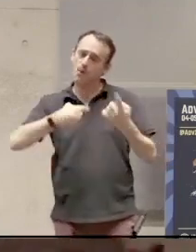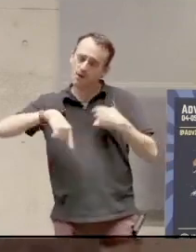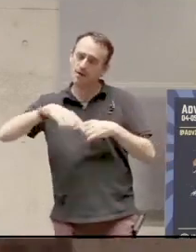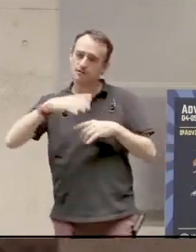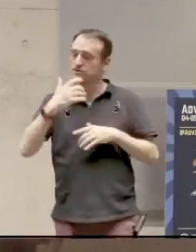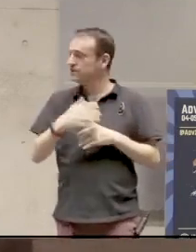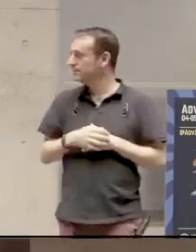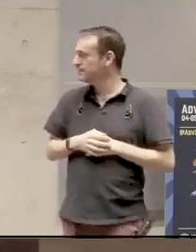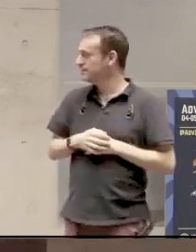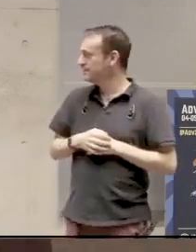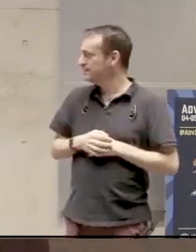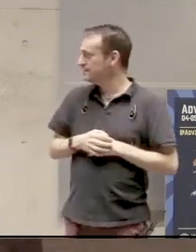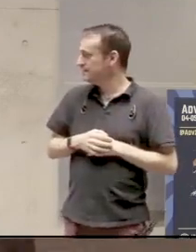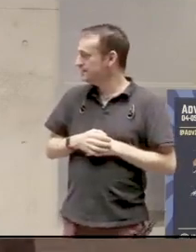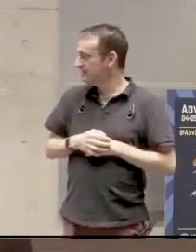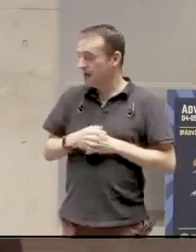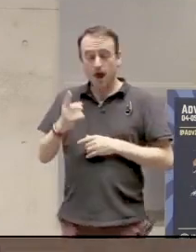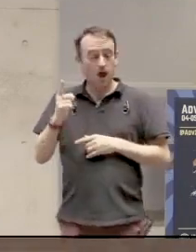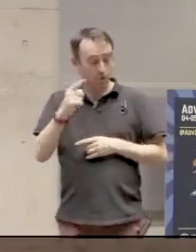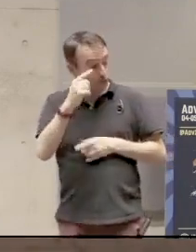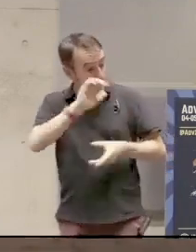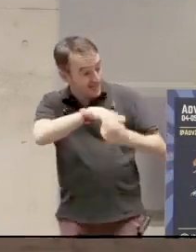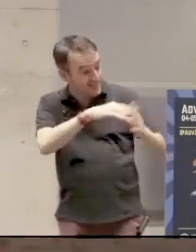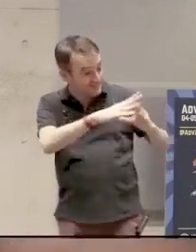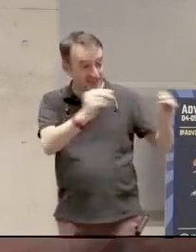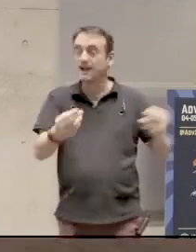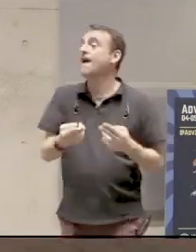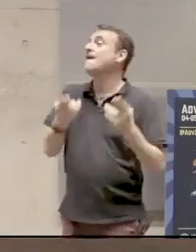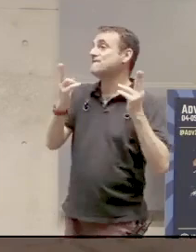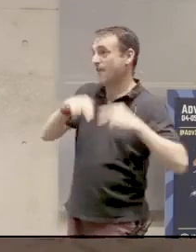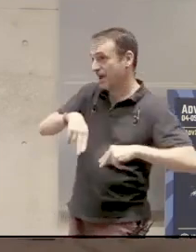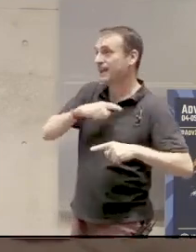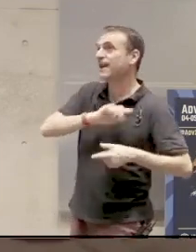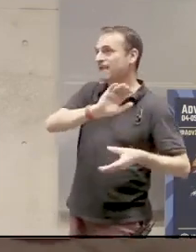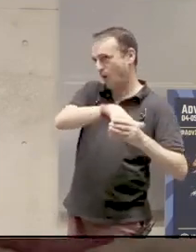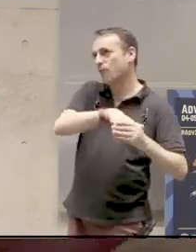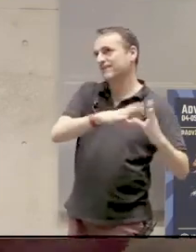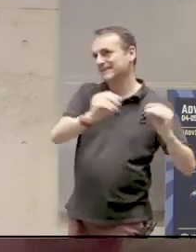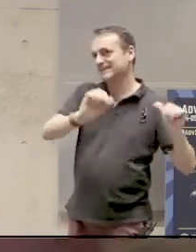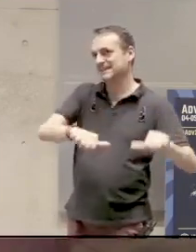feel seen? Finally. I'm always climbing on robots.